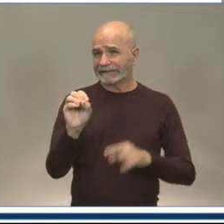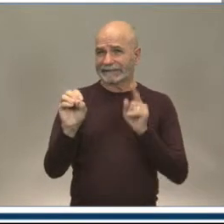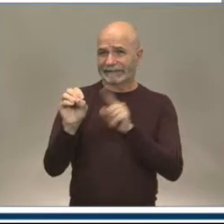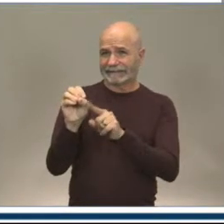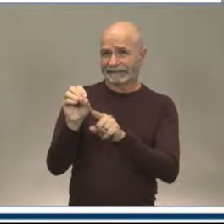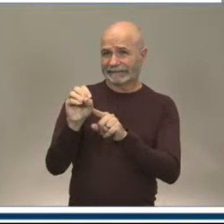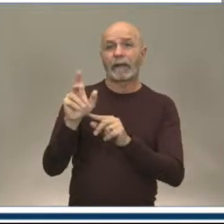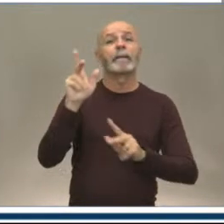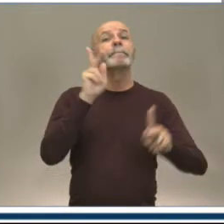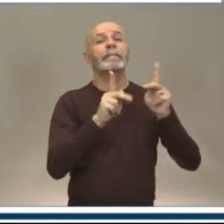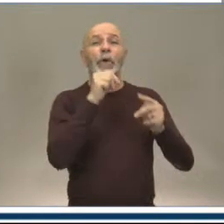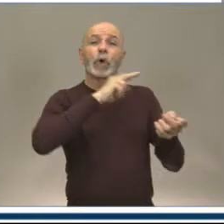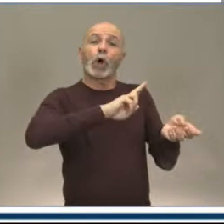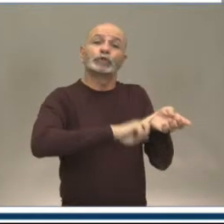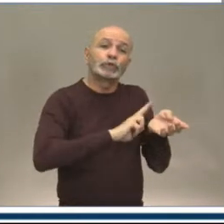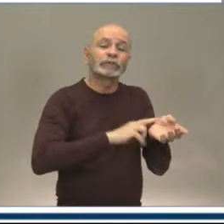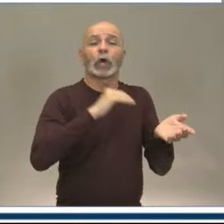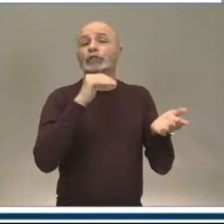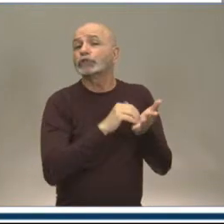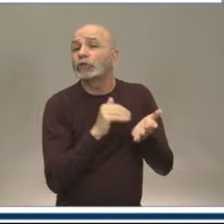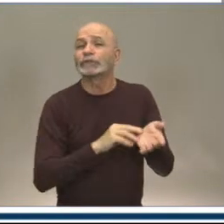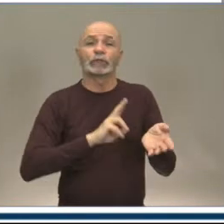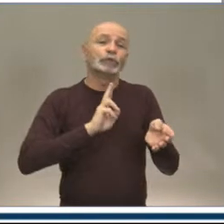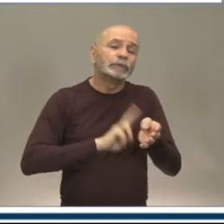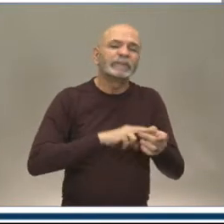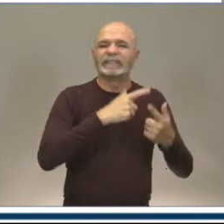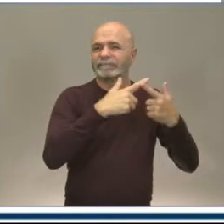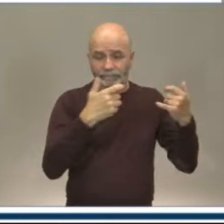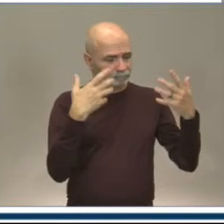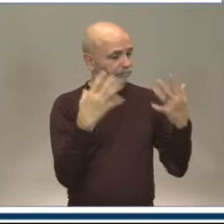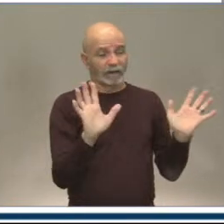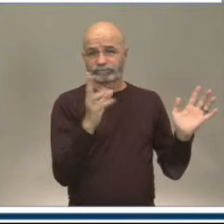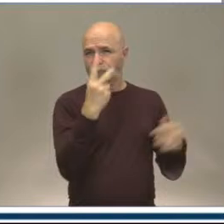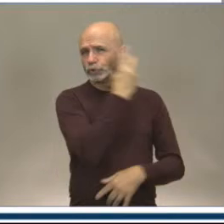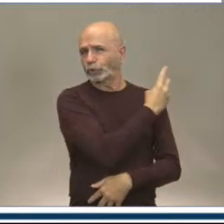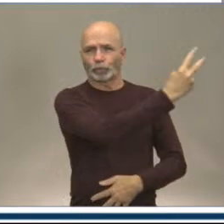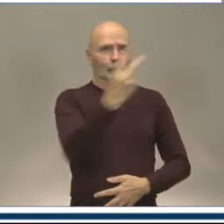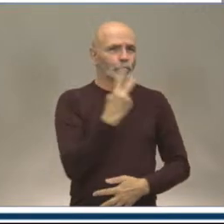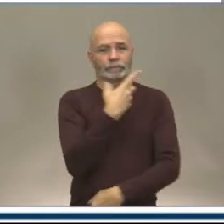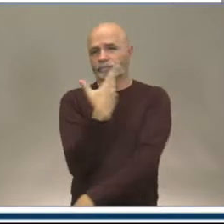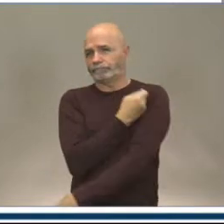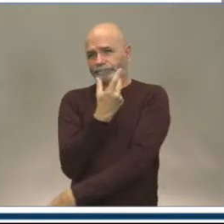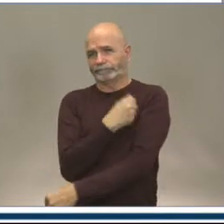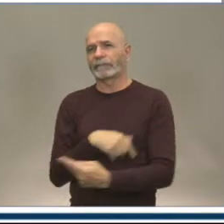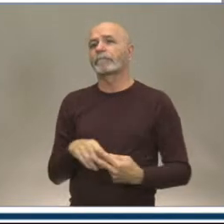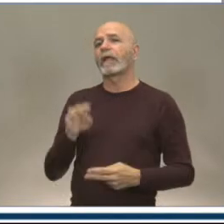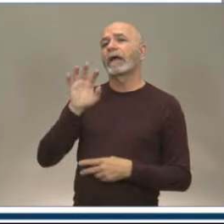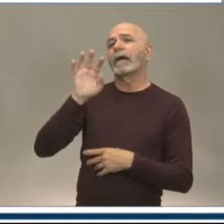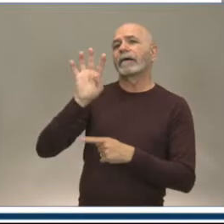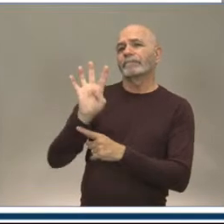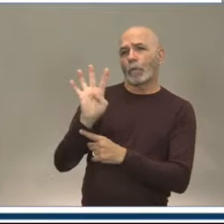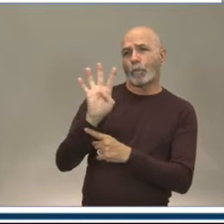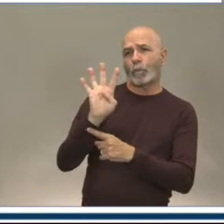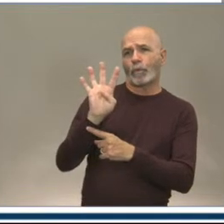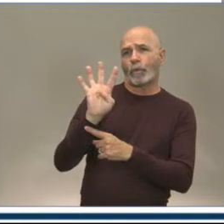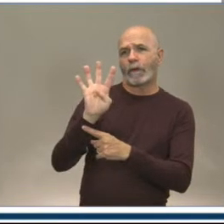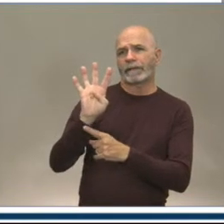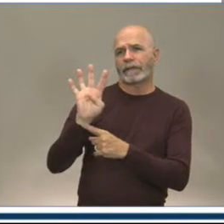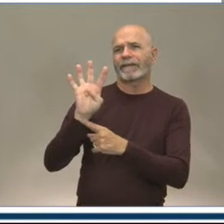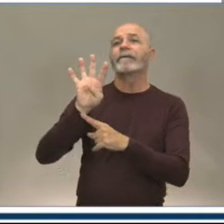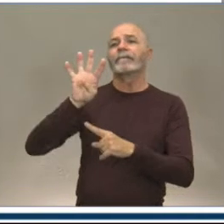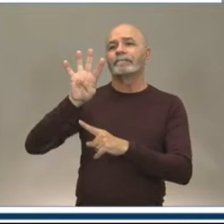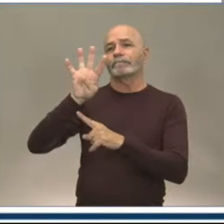employees are fully vaccinated, and another 4% have one dose. Over at the